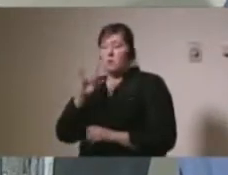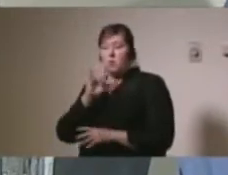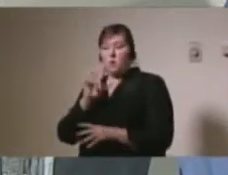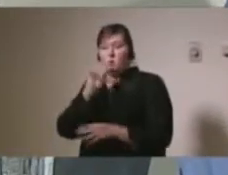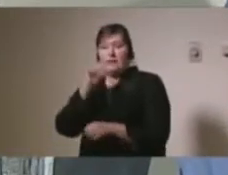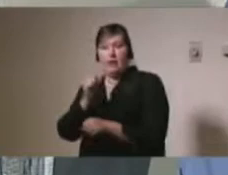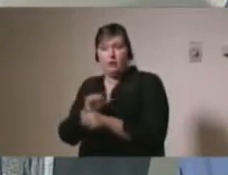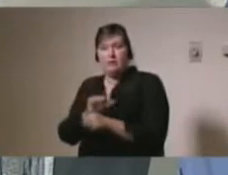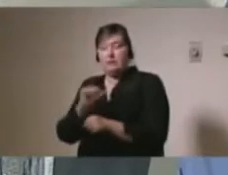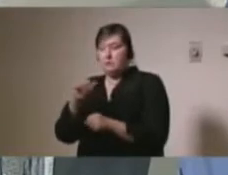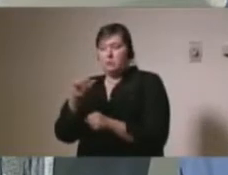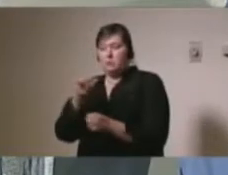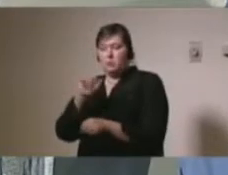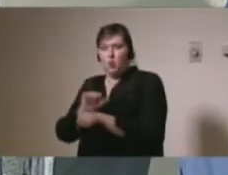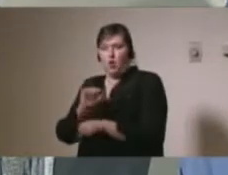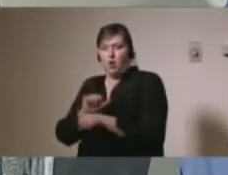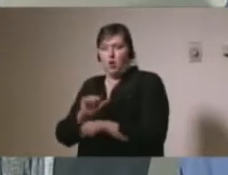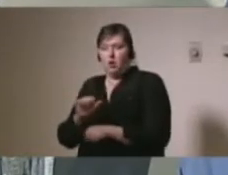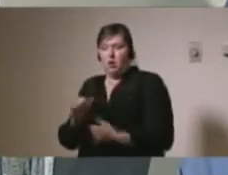obviously.